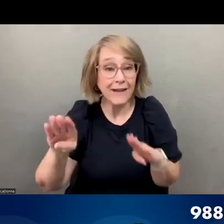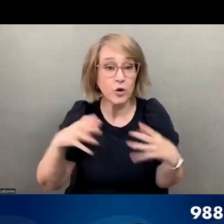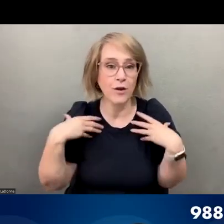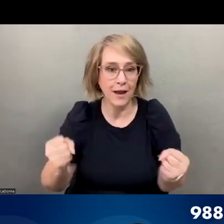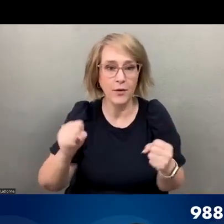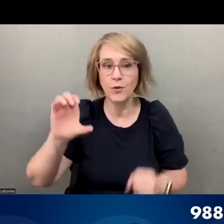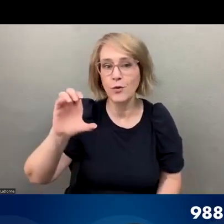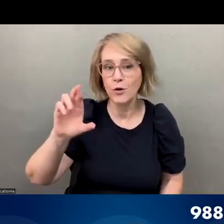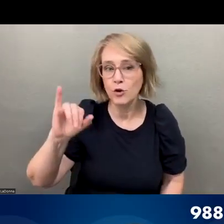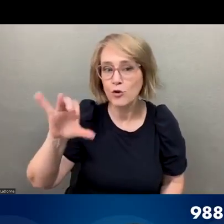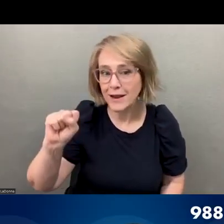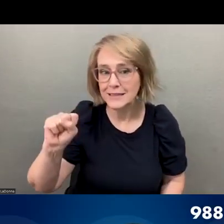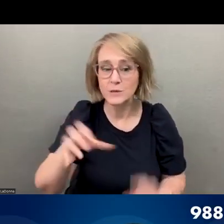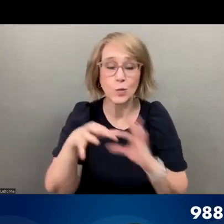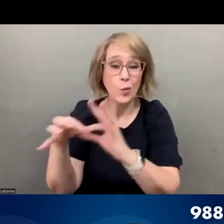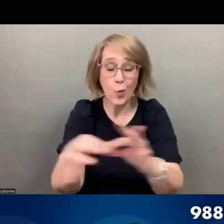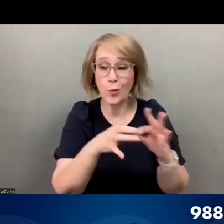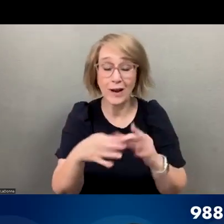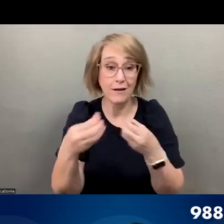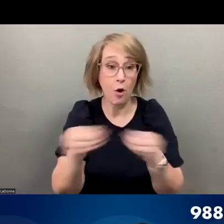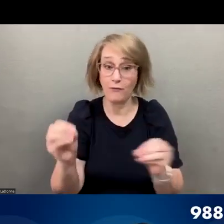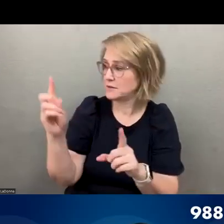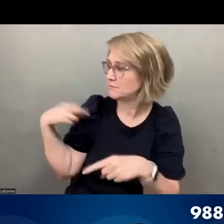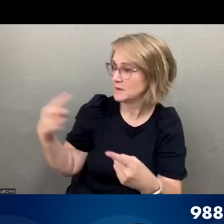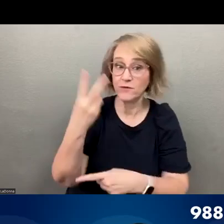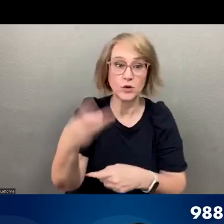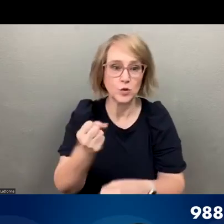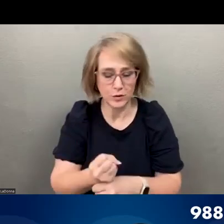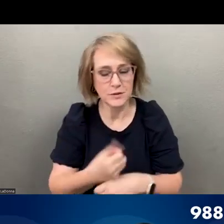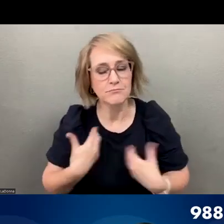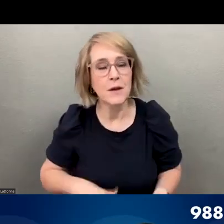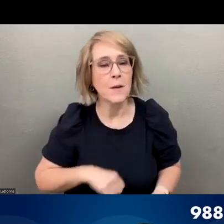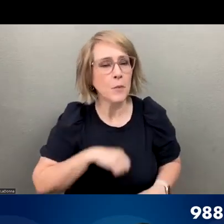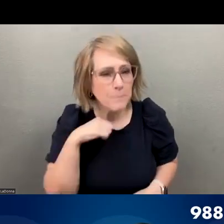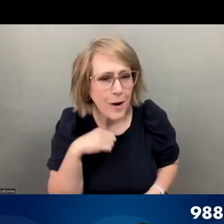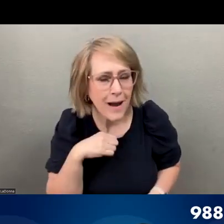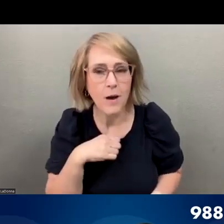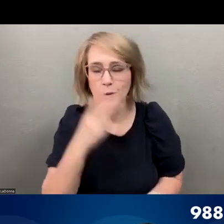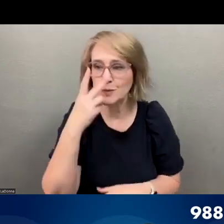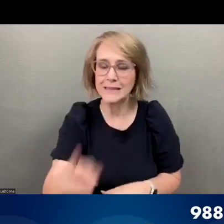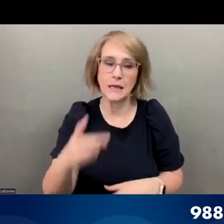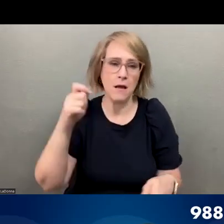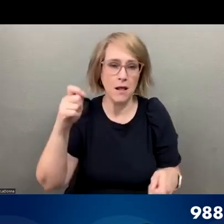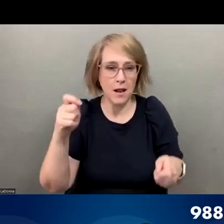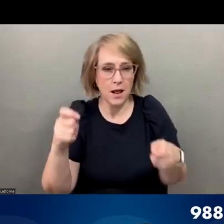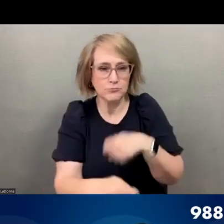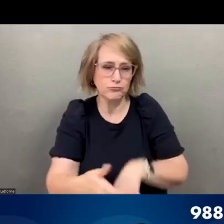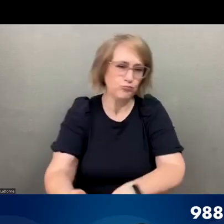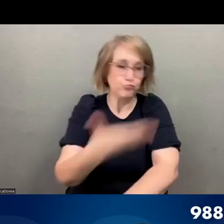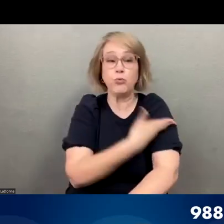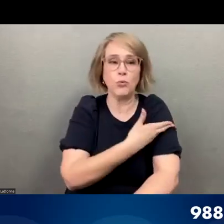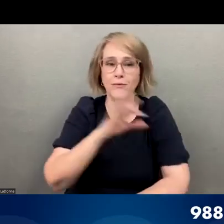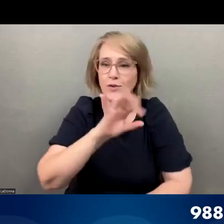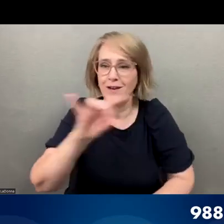Crisis Coordinating Office for the past 2 years. And we are so proud of the leaps and bounds that the 988